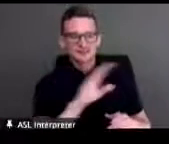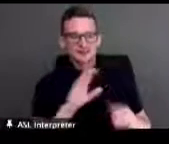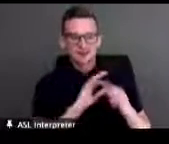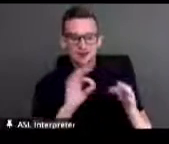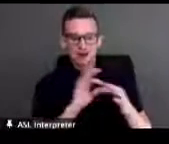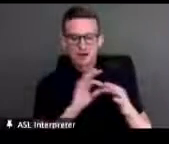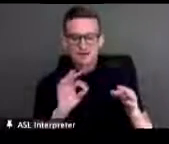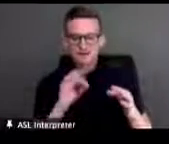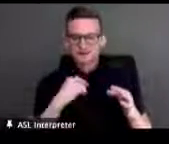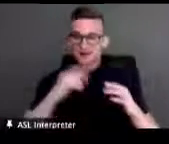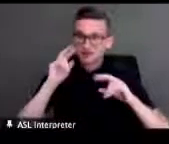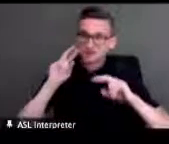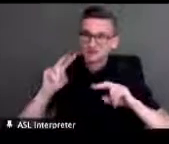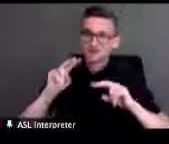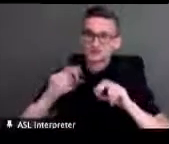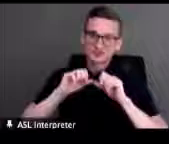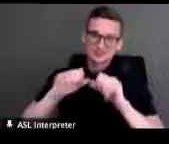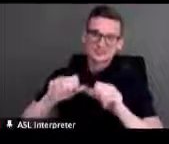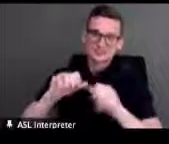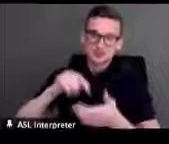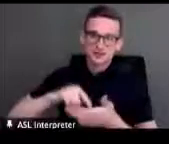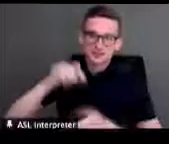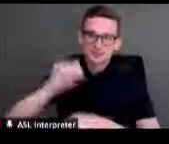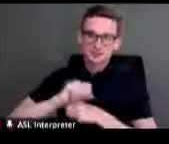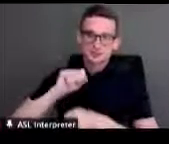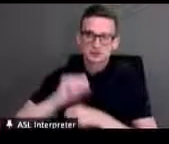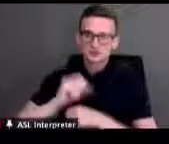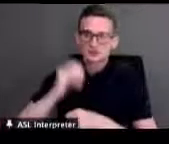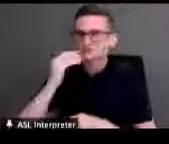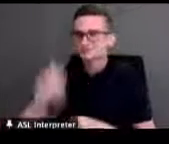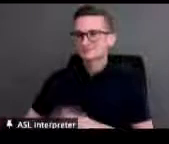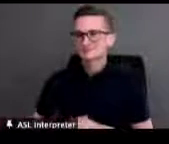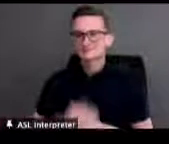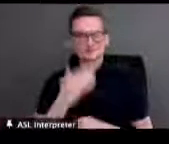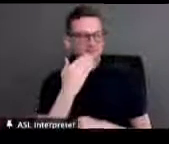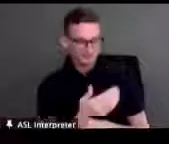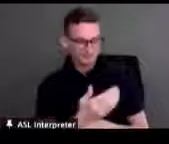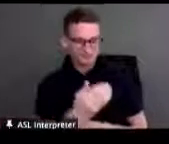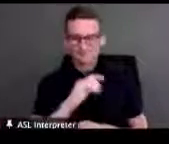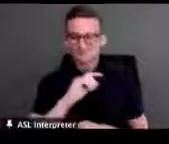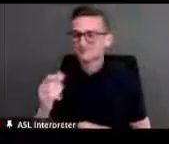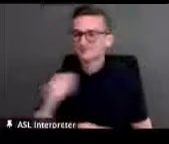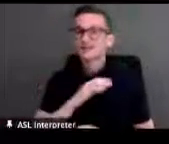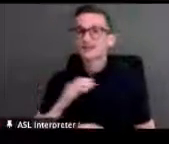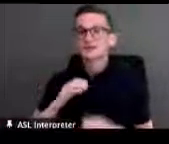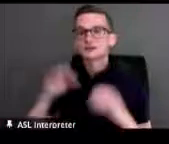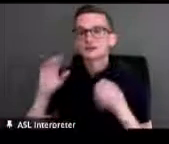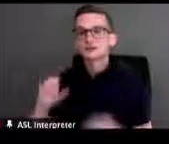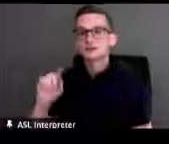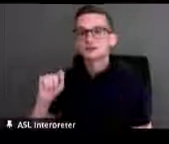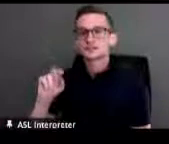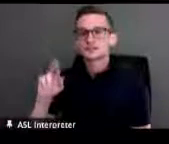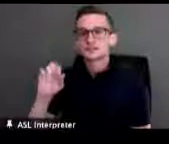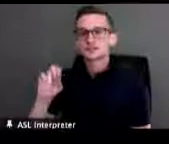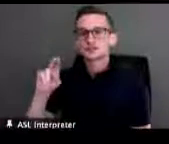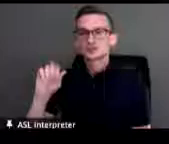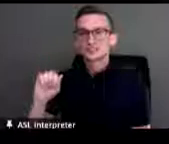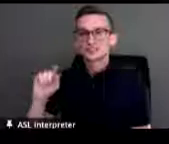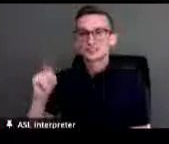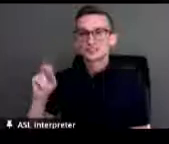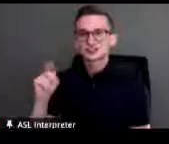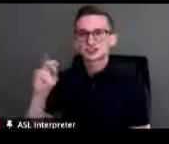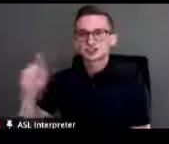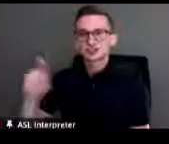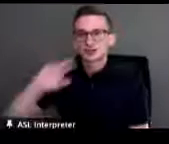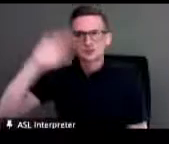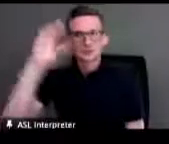the work. Thank you. All right, thank you very much. Let's go to Commissioner Trina Turner. Beautiful. Thank you. Thank you